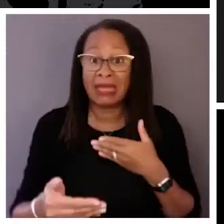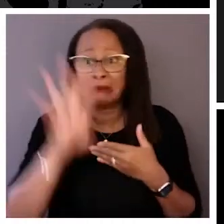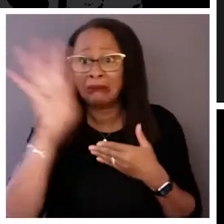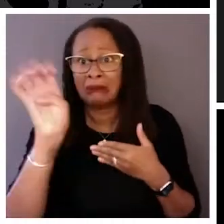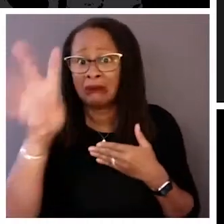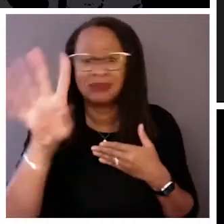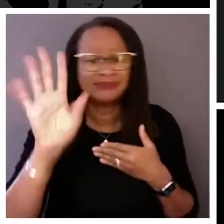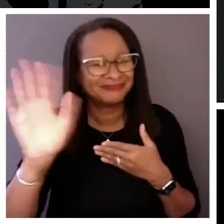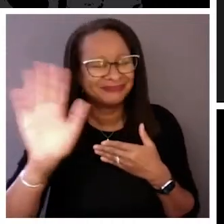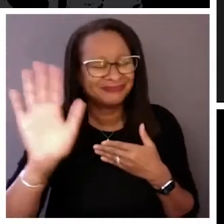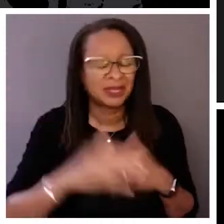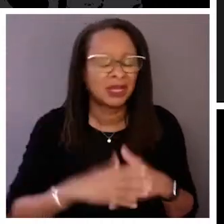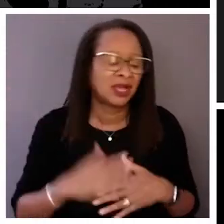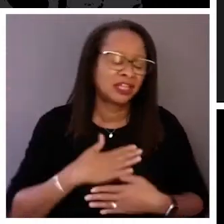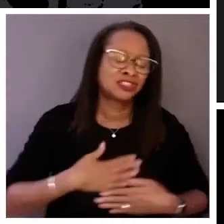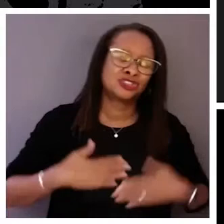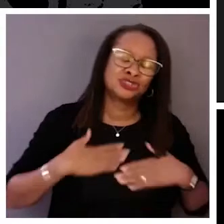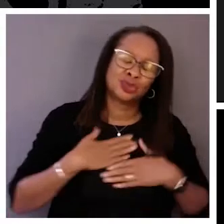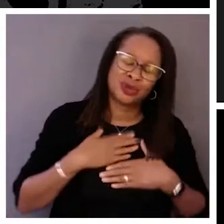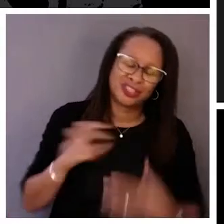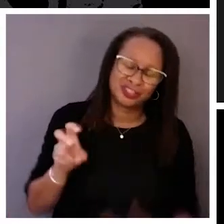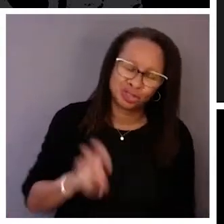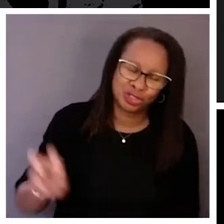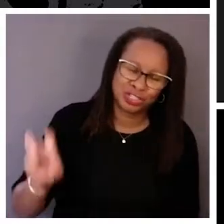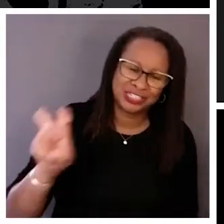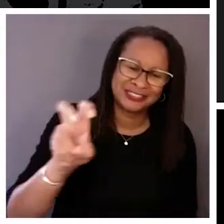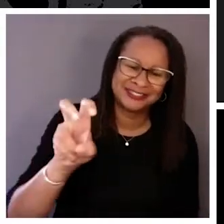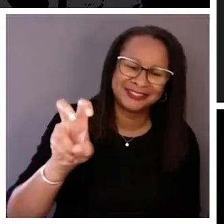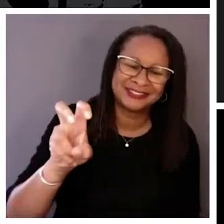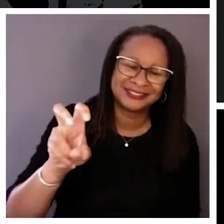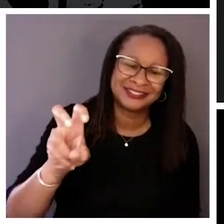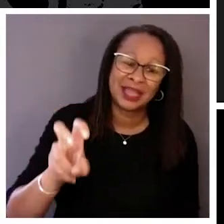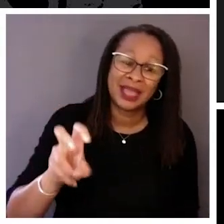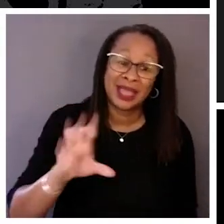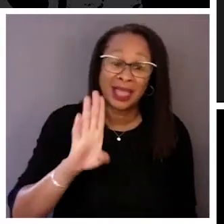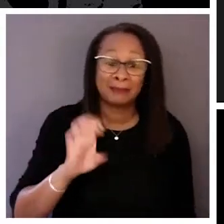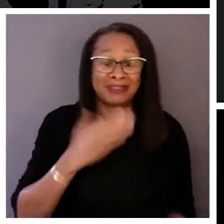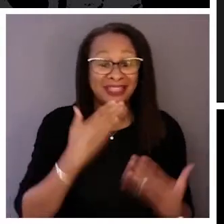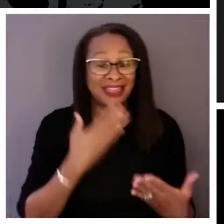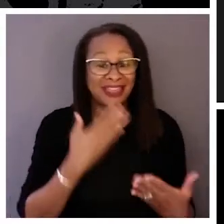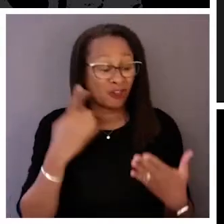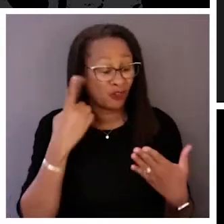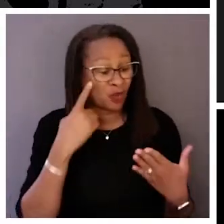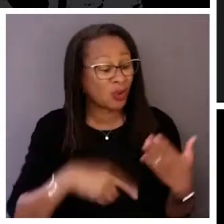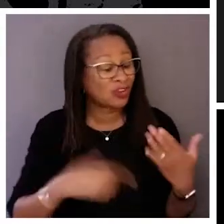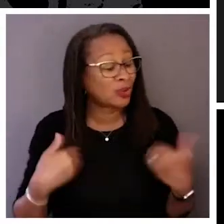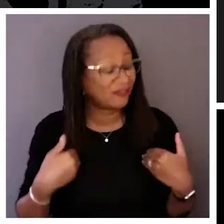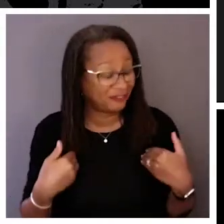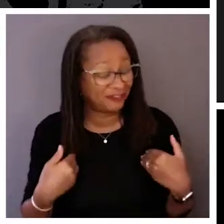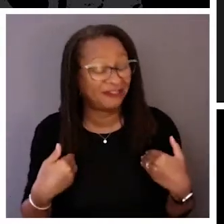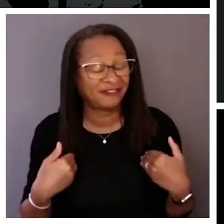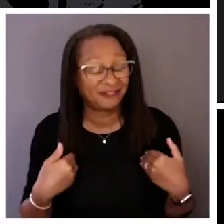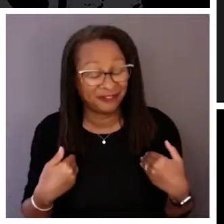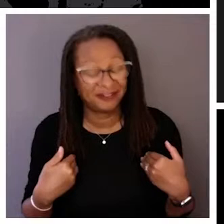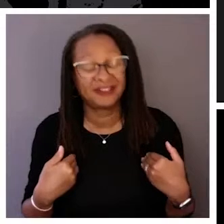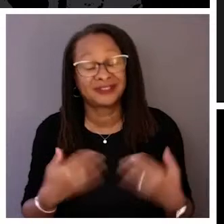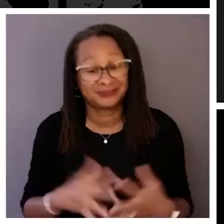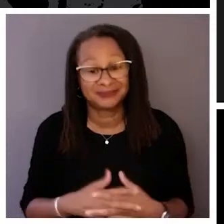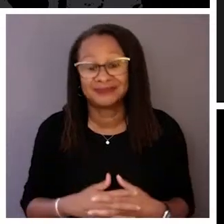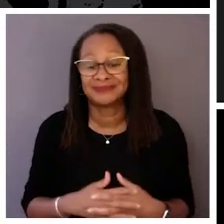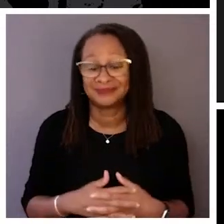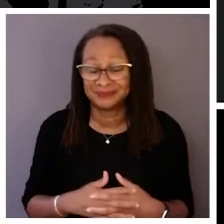ahead. Enjoy the journey, and be thankful for what you have,